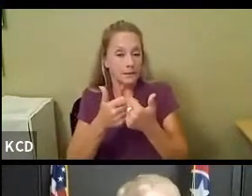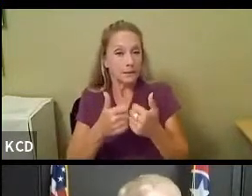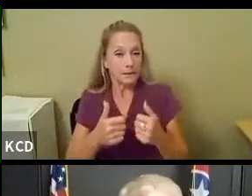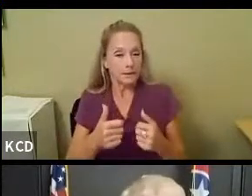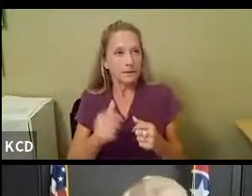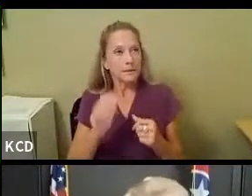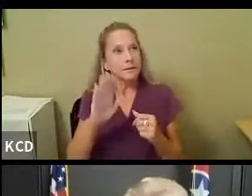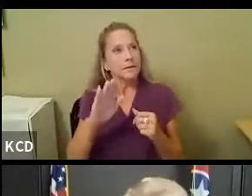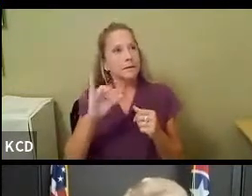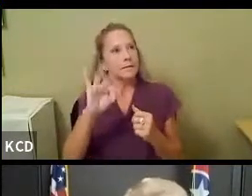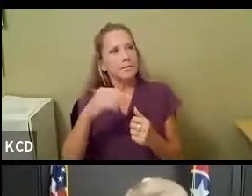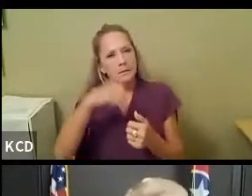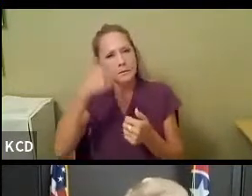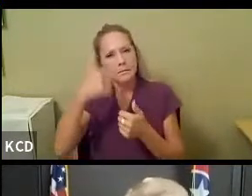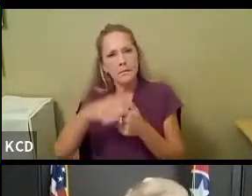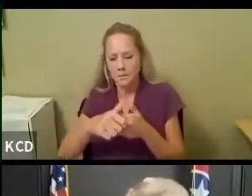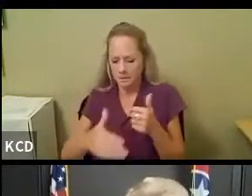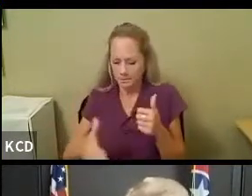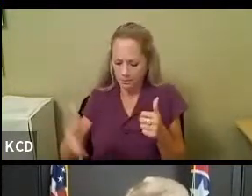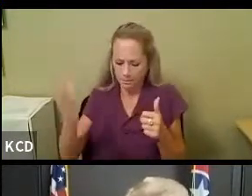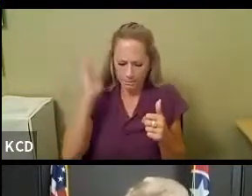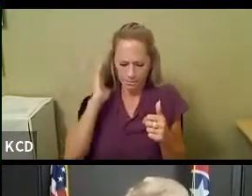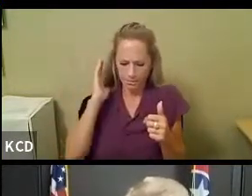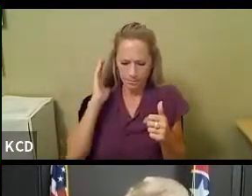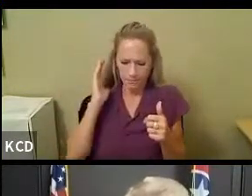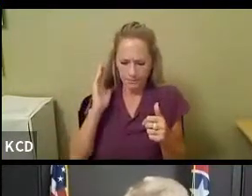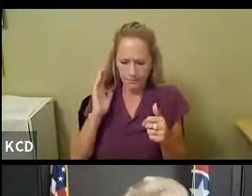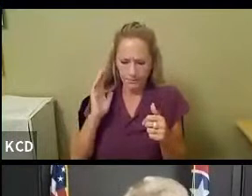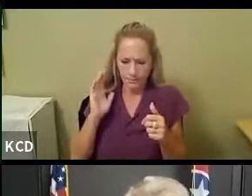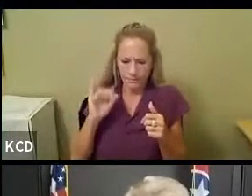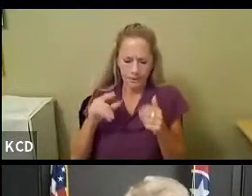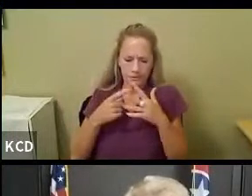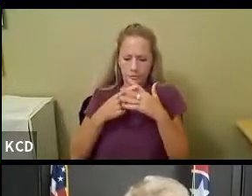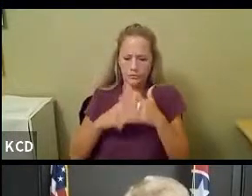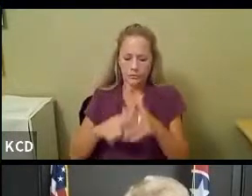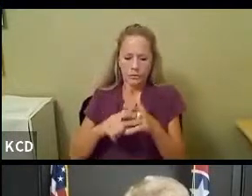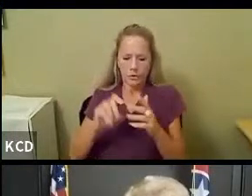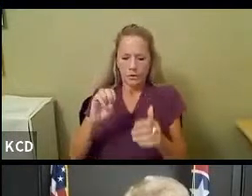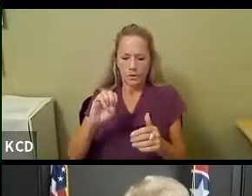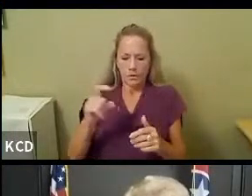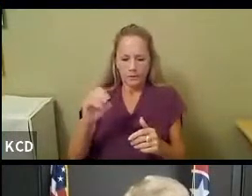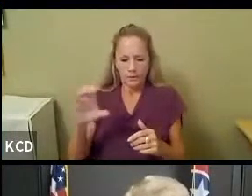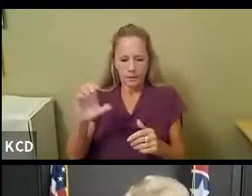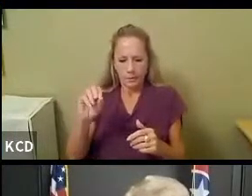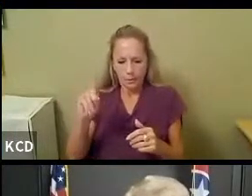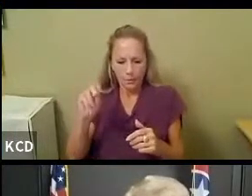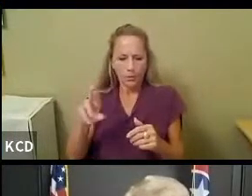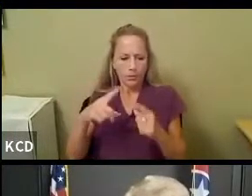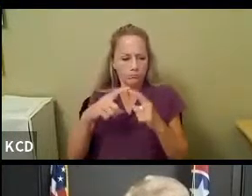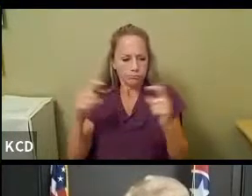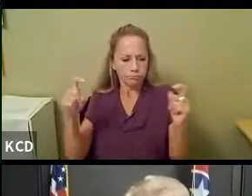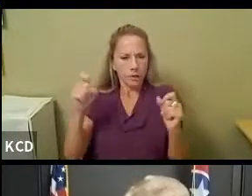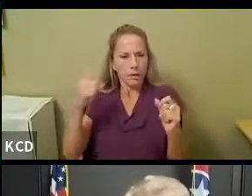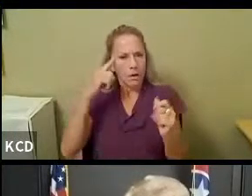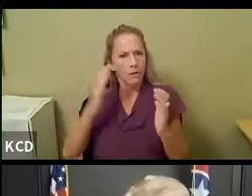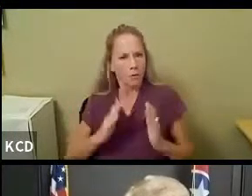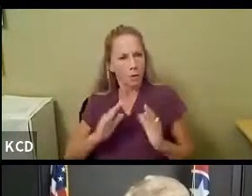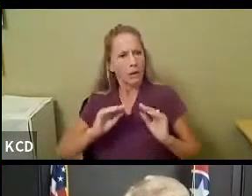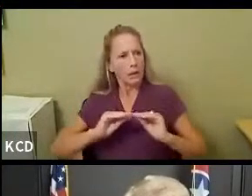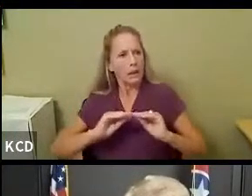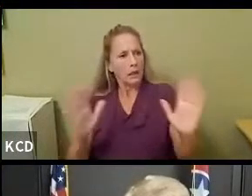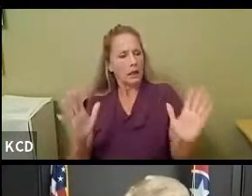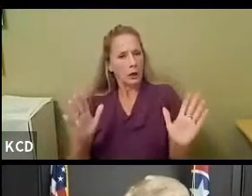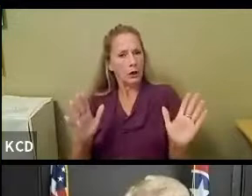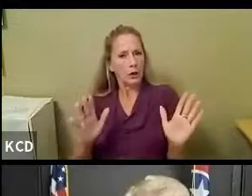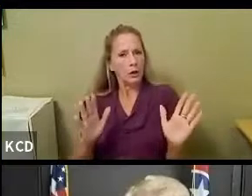way back when all the executive orders started and the Tennessee Pledge started, the governor was pretty clear. It was not his intent that these